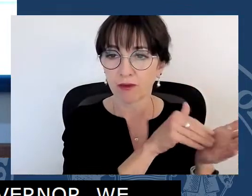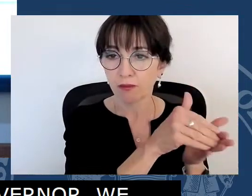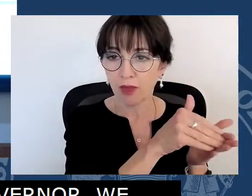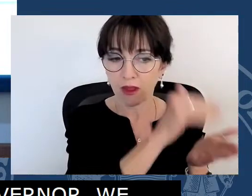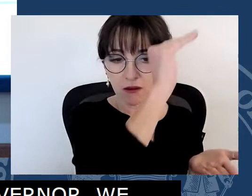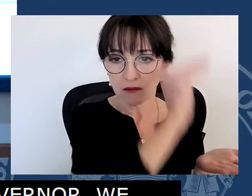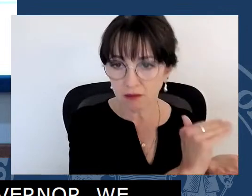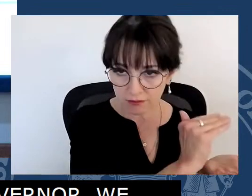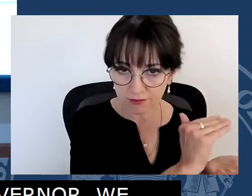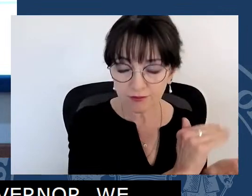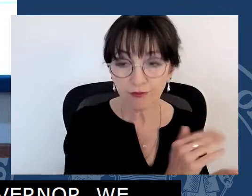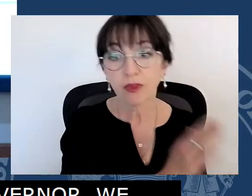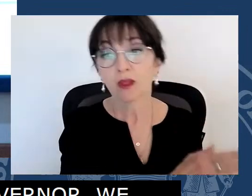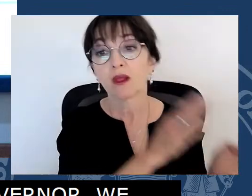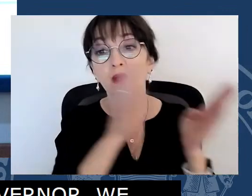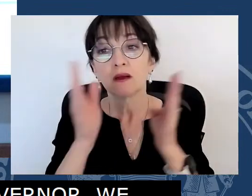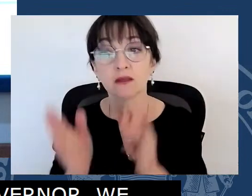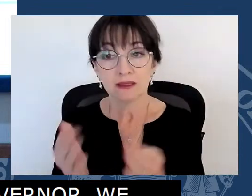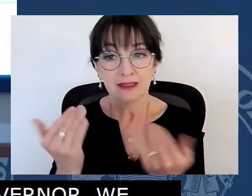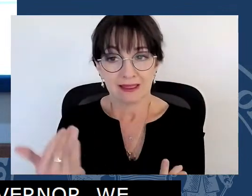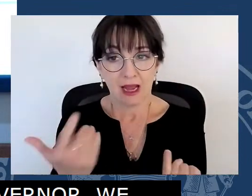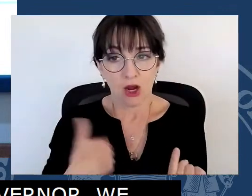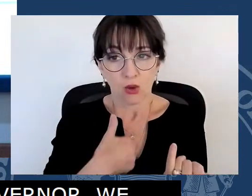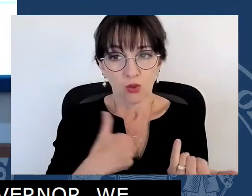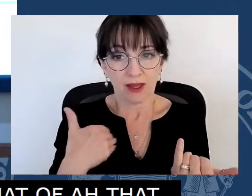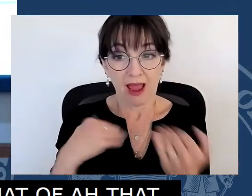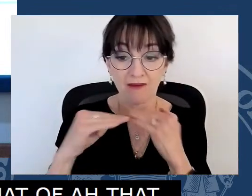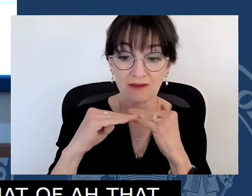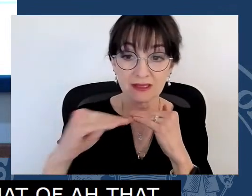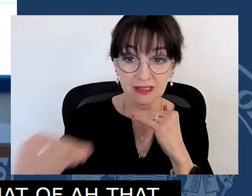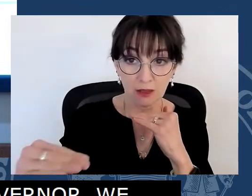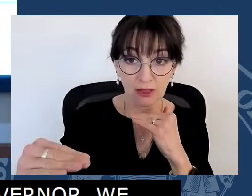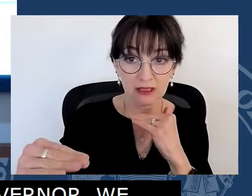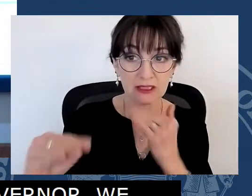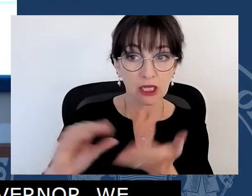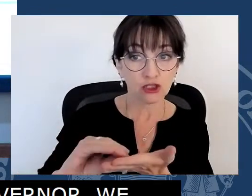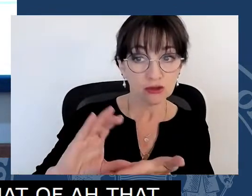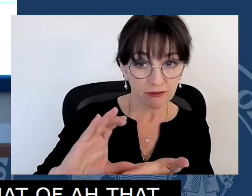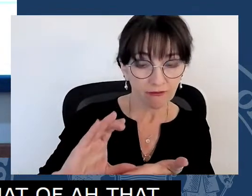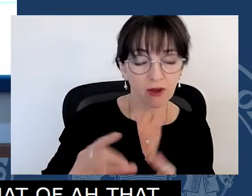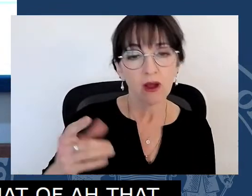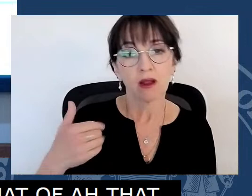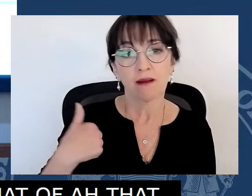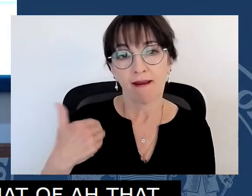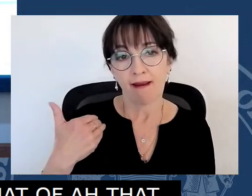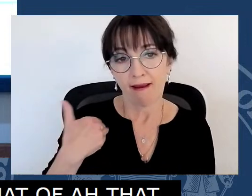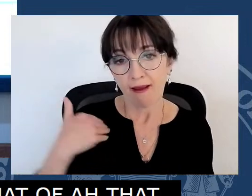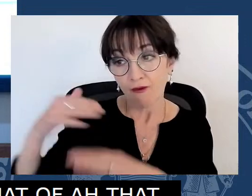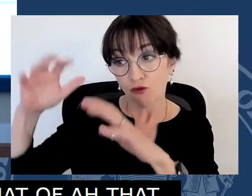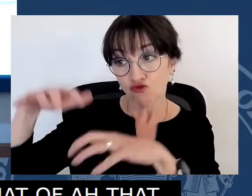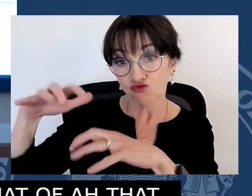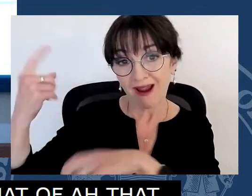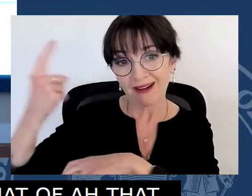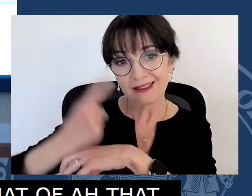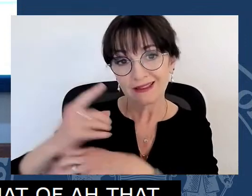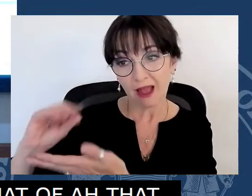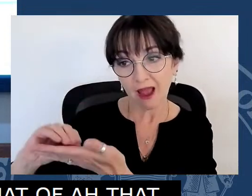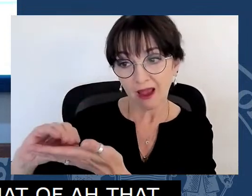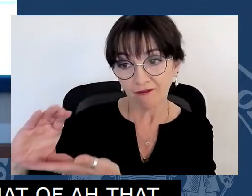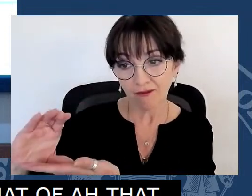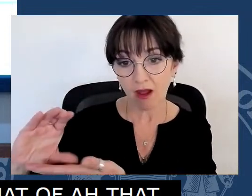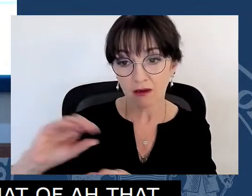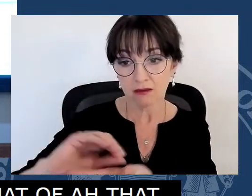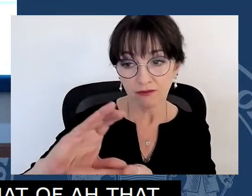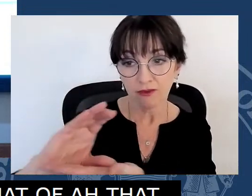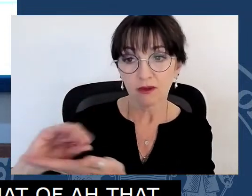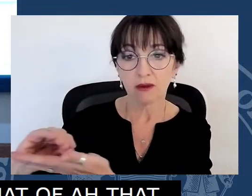addition to the rainy day fund that we can go to when the economy goes in the tank, which it's slipping that way right